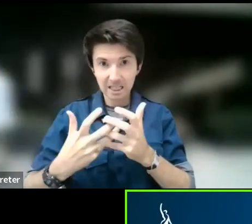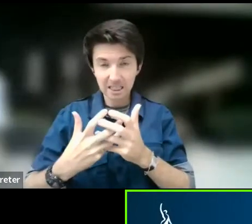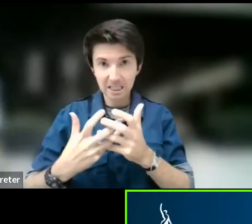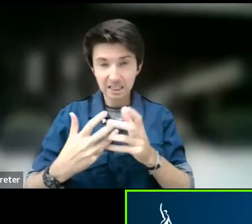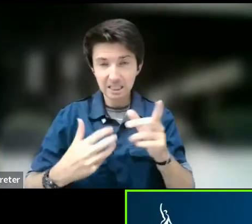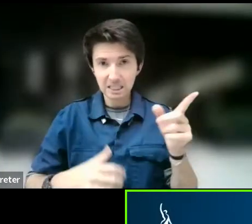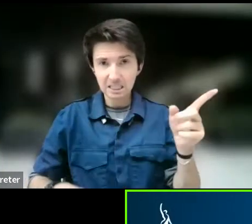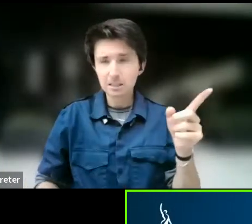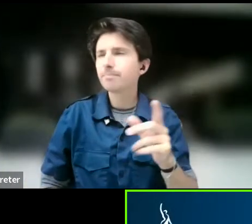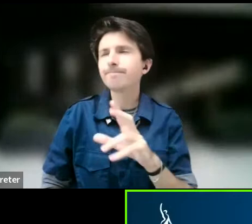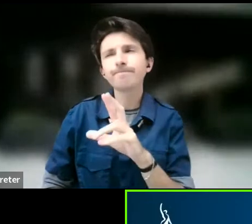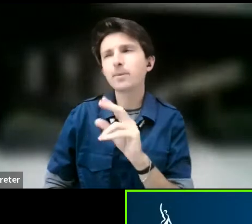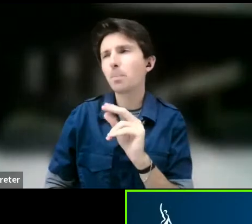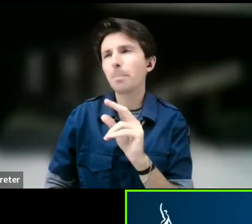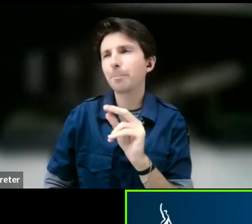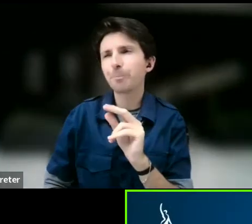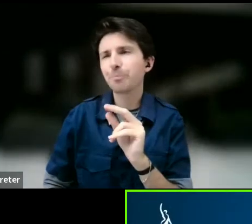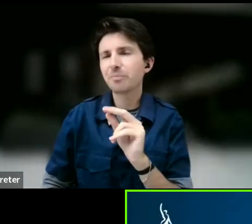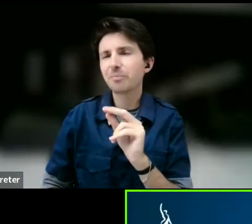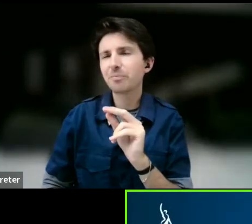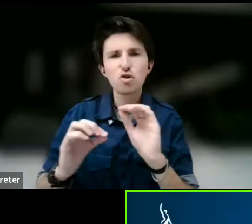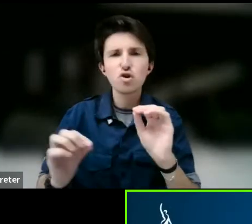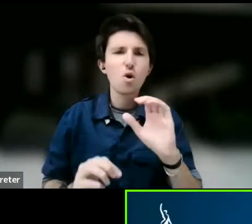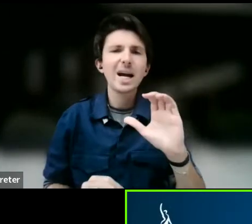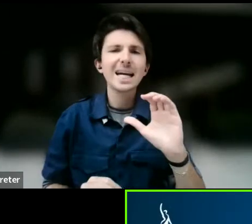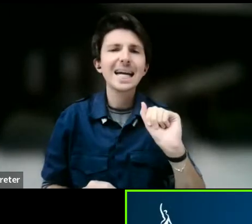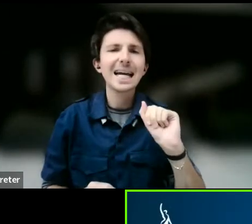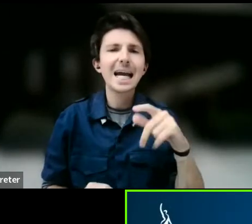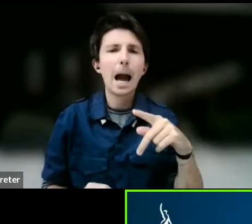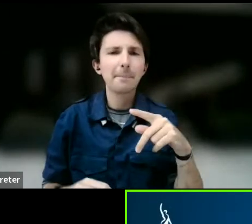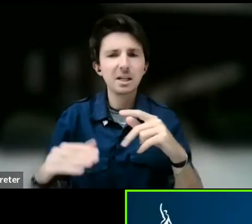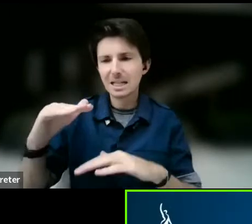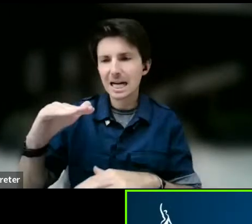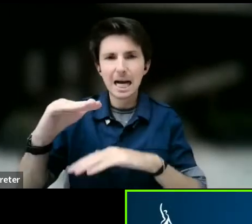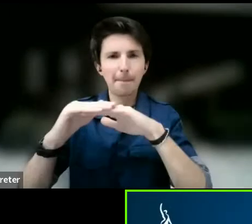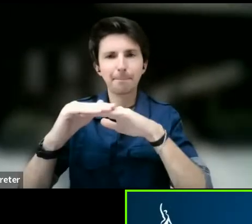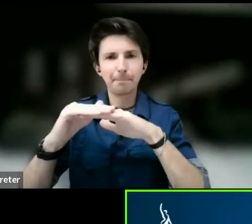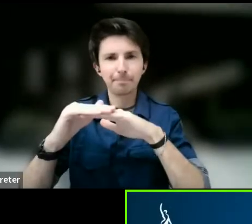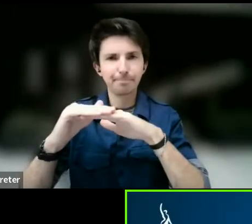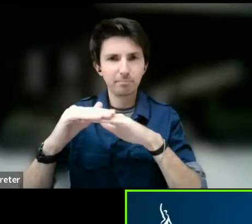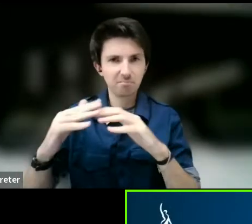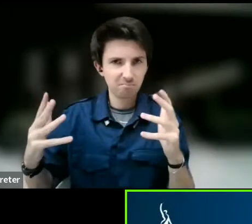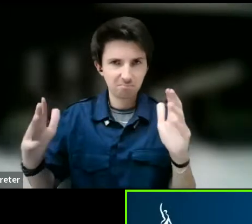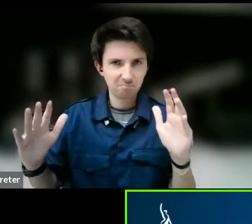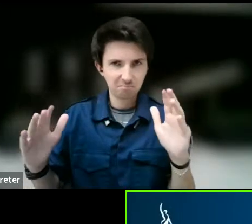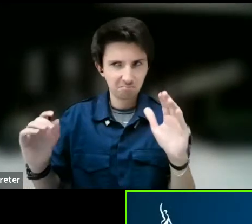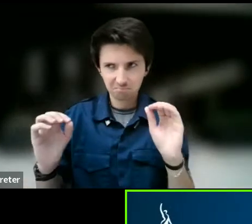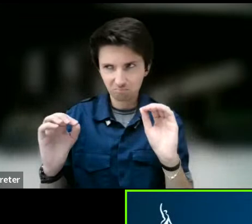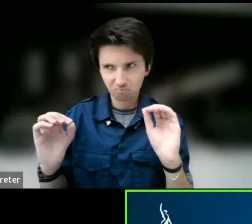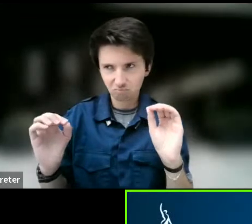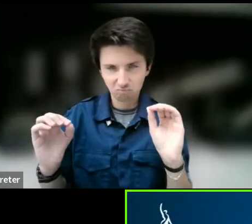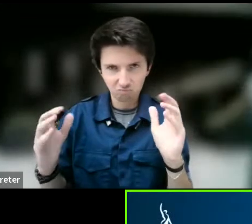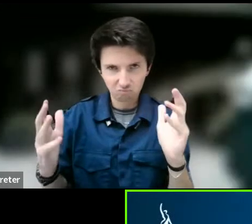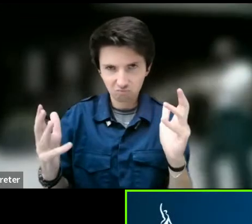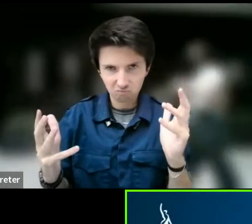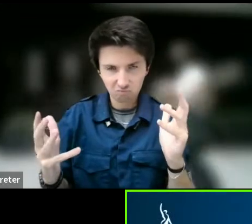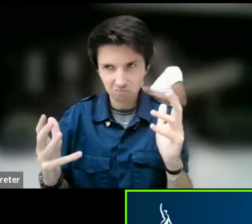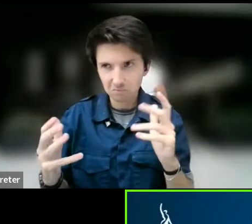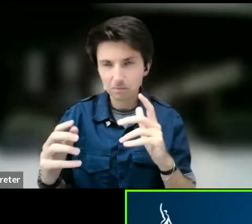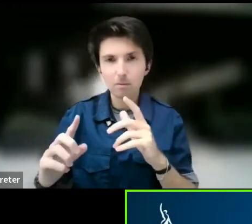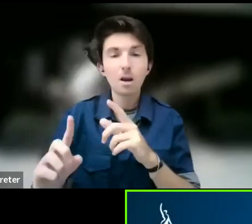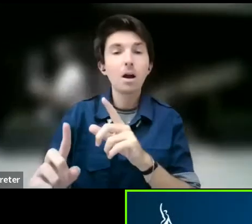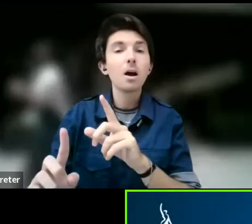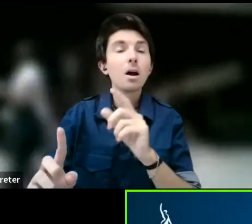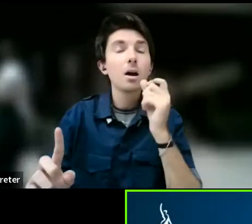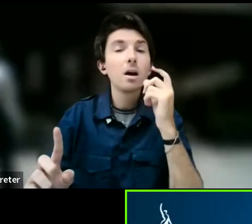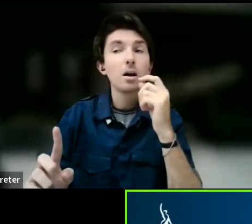the presentation, if it does go over the 2 hours, which the quarter check is the minimum for that, additional time